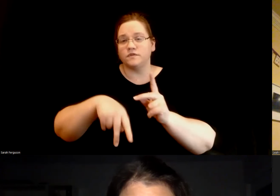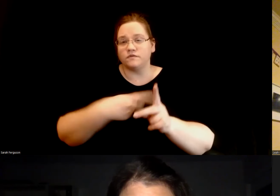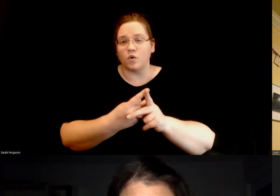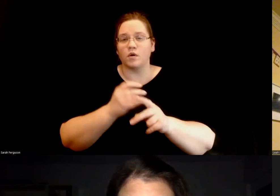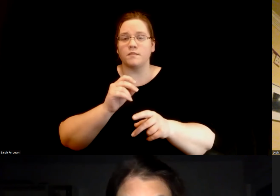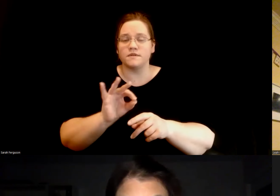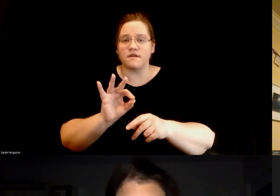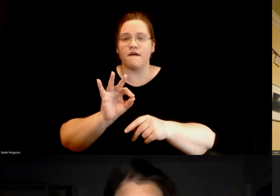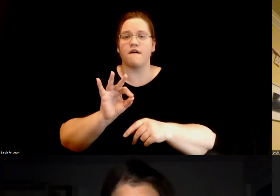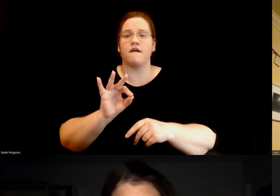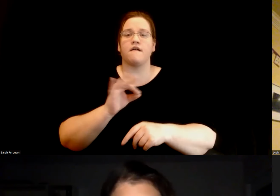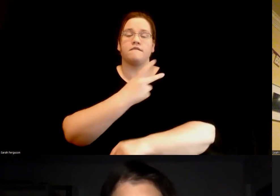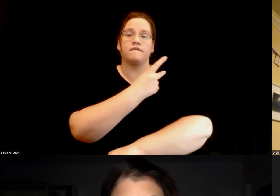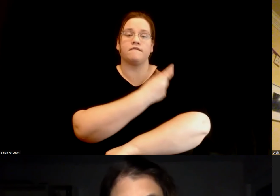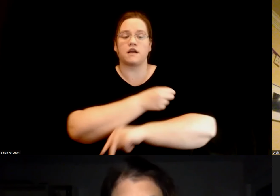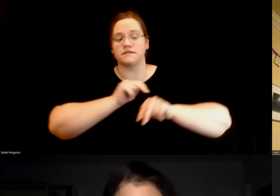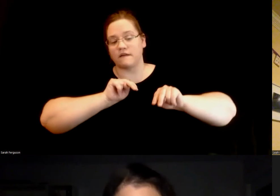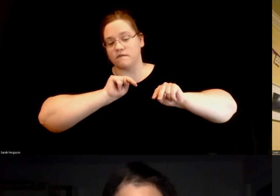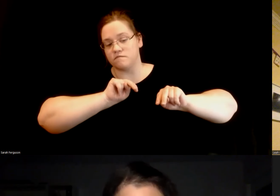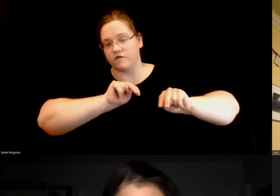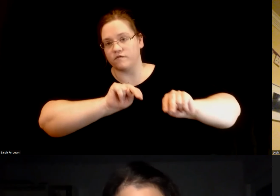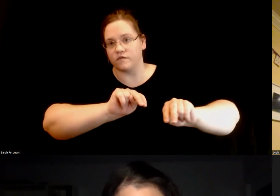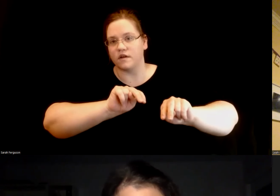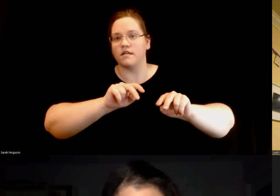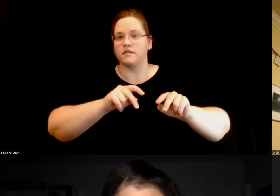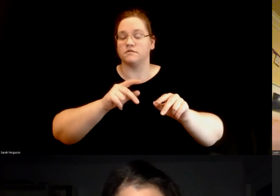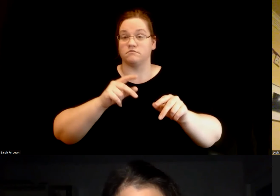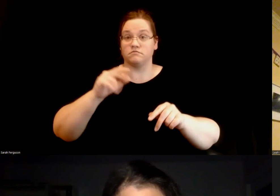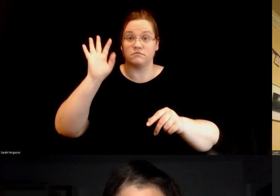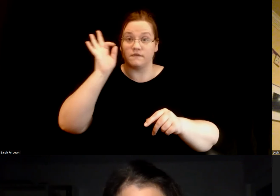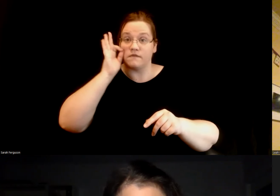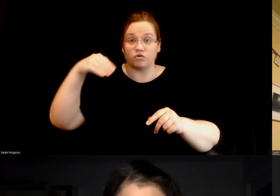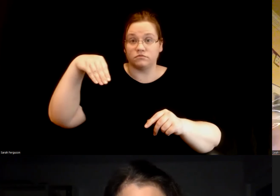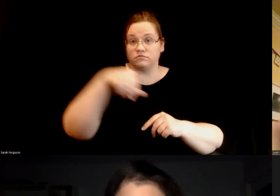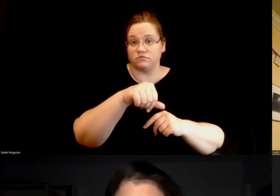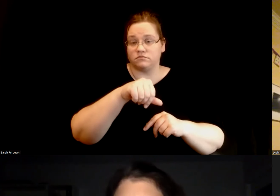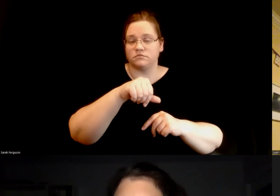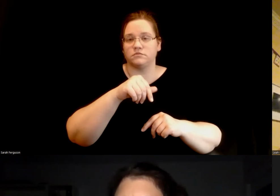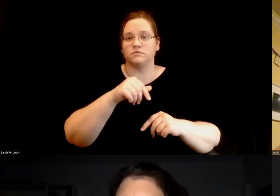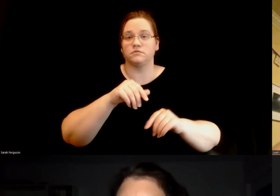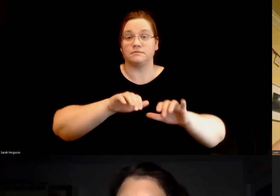surveillance programs that are federal programs. So there's active surveillance, and you might